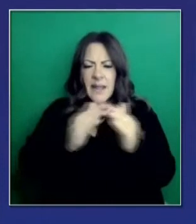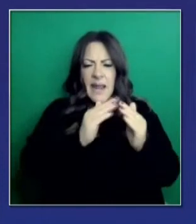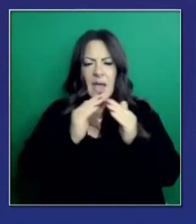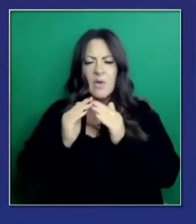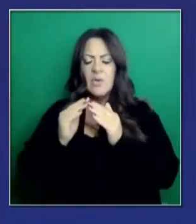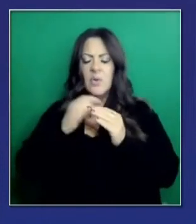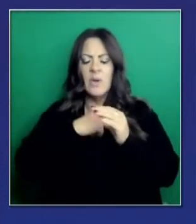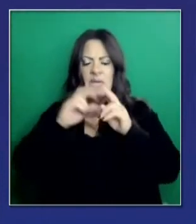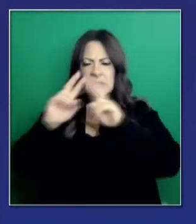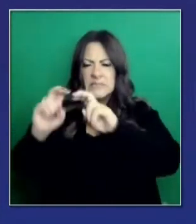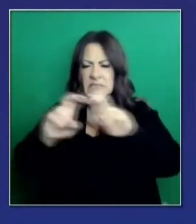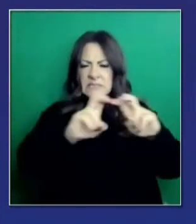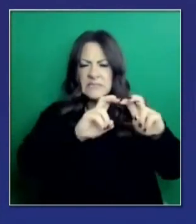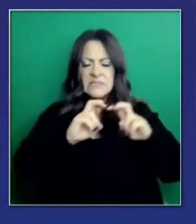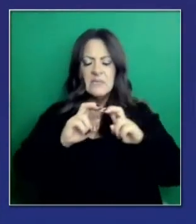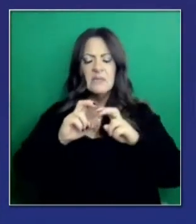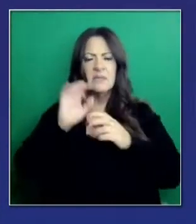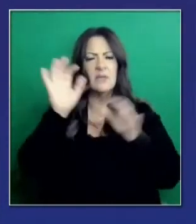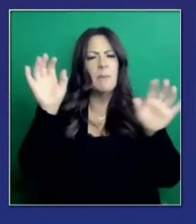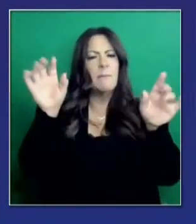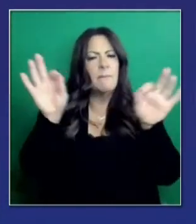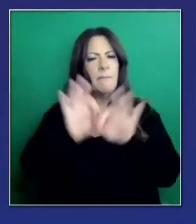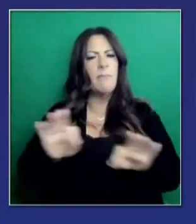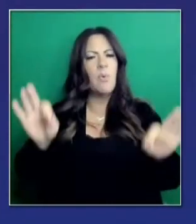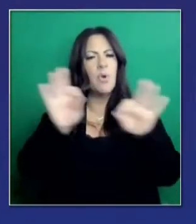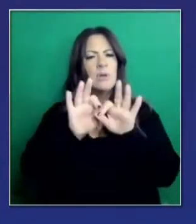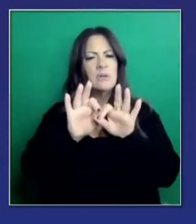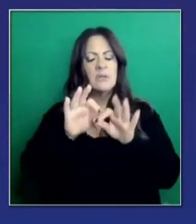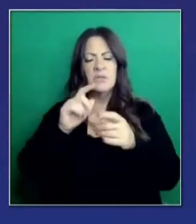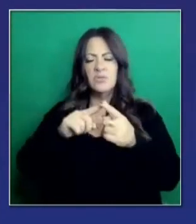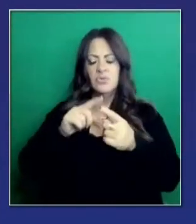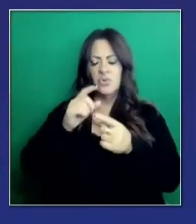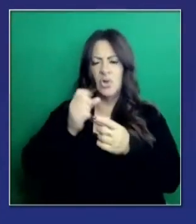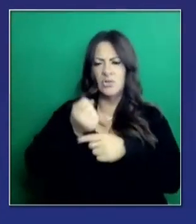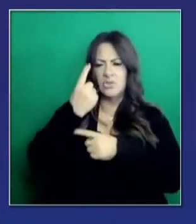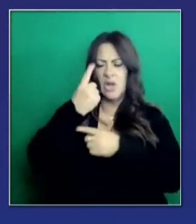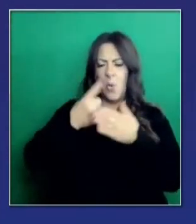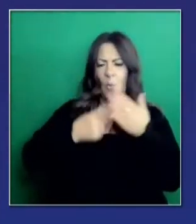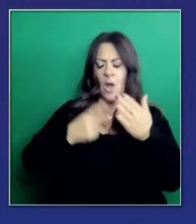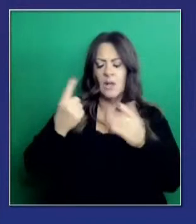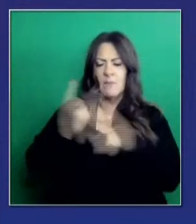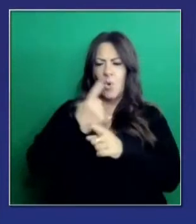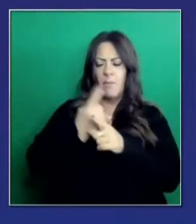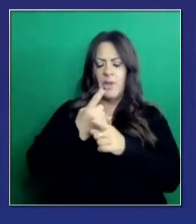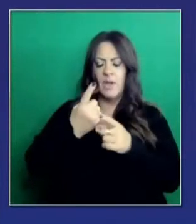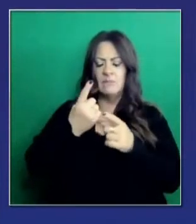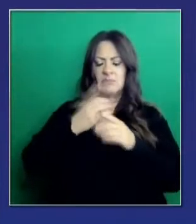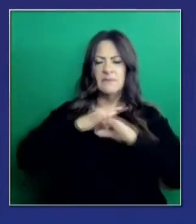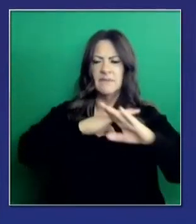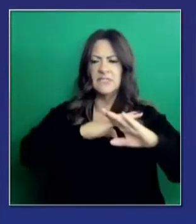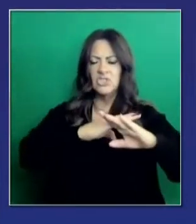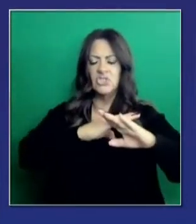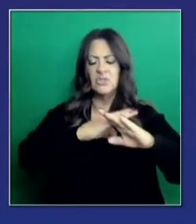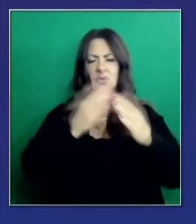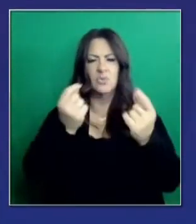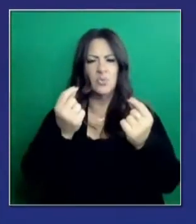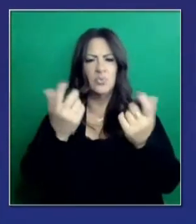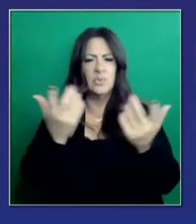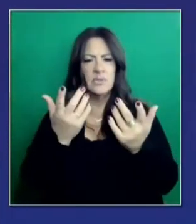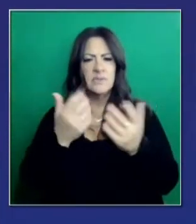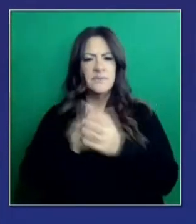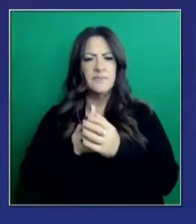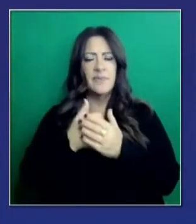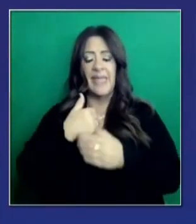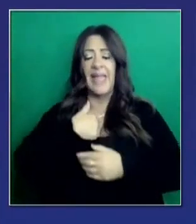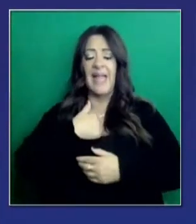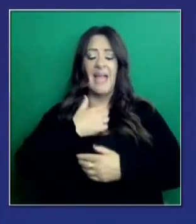to understand what are the appropriate interventions that we need to imagine. Look, I grew up and played sports my entire